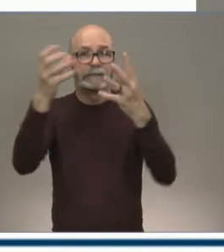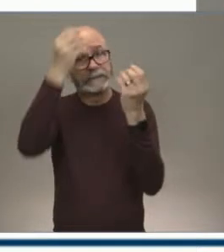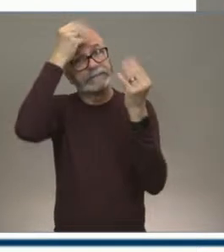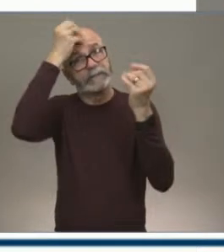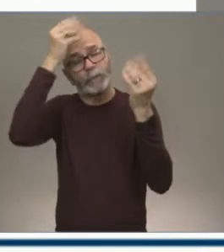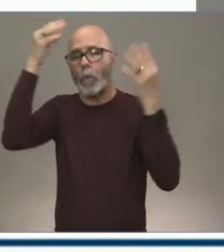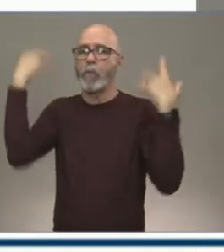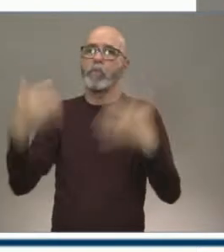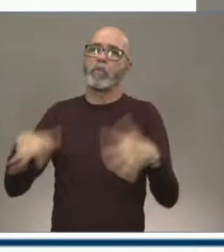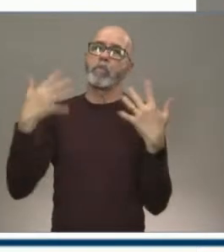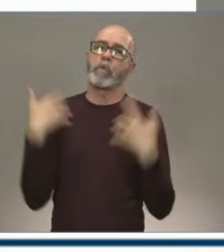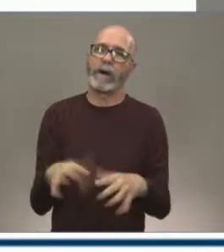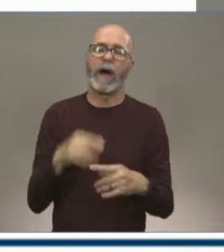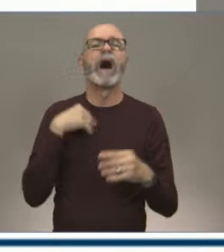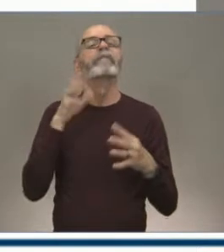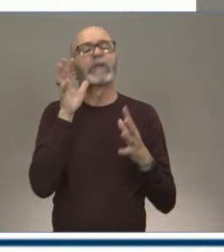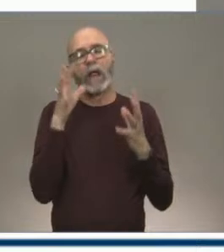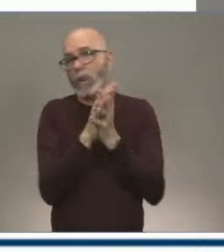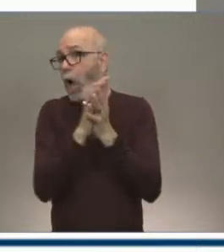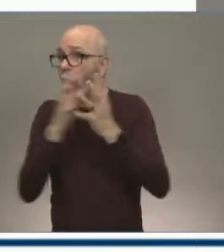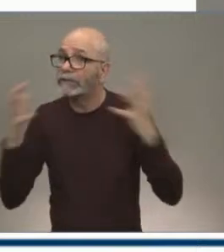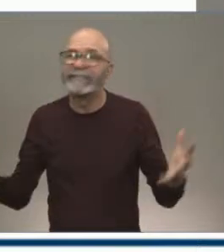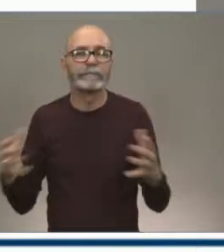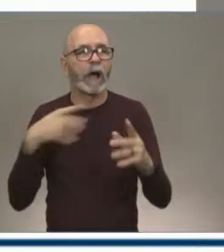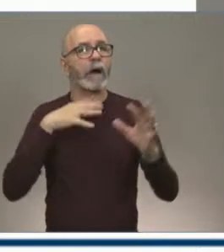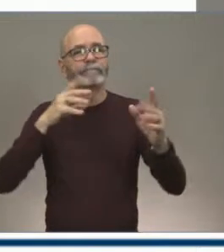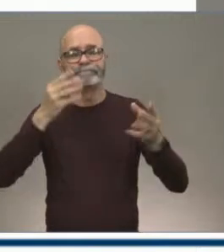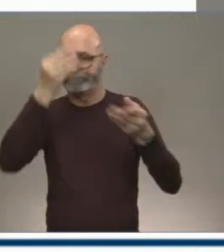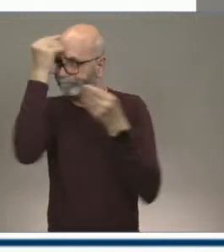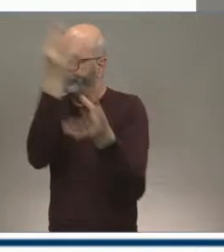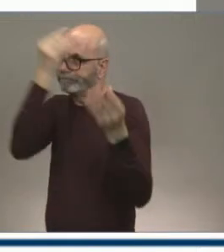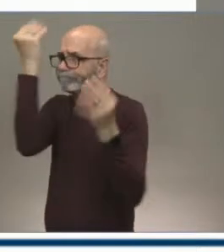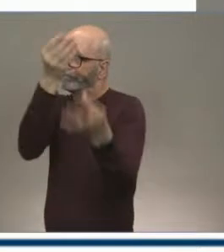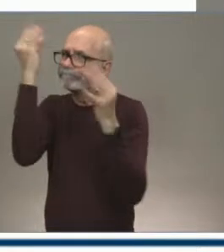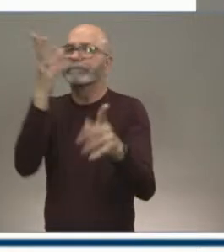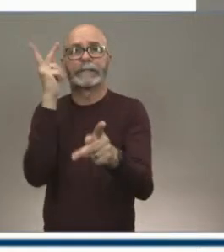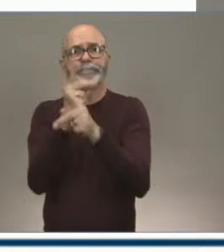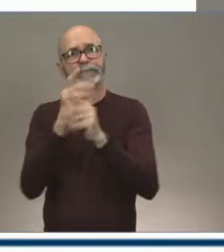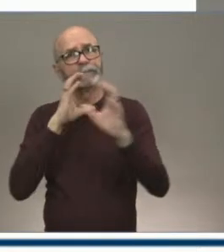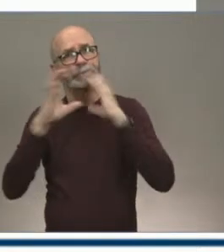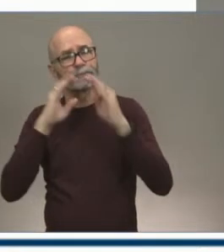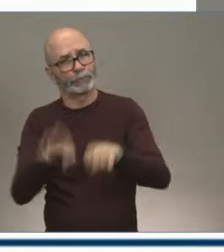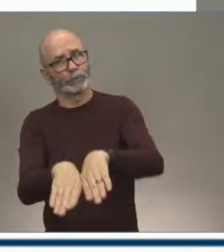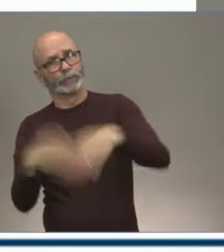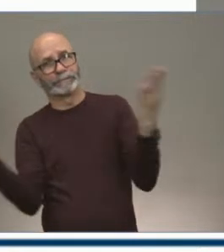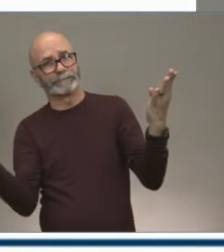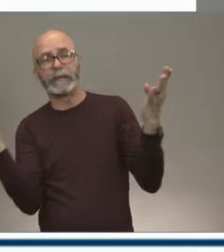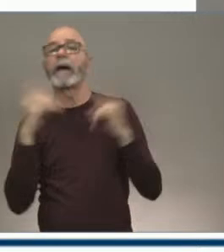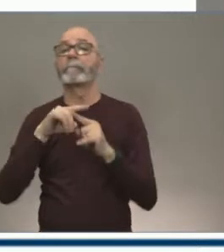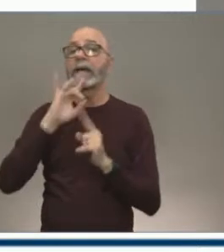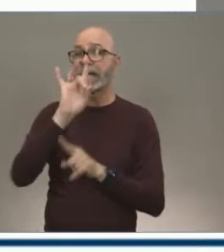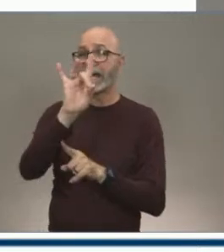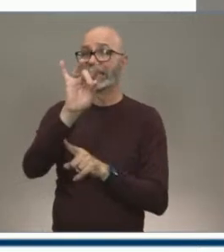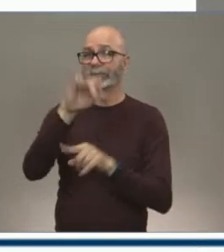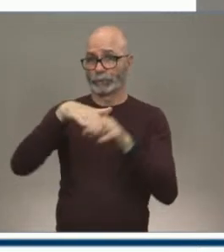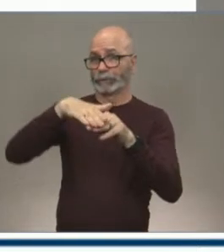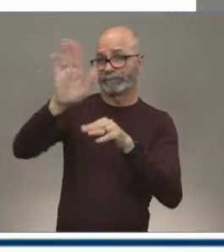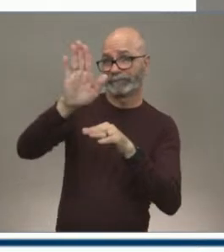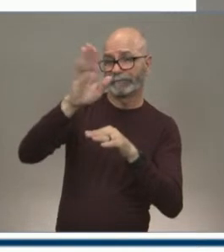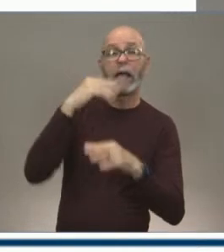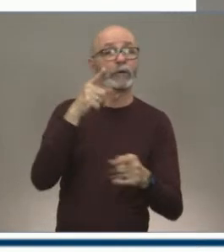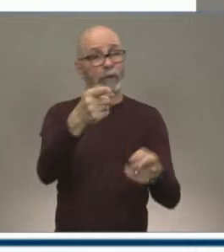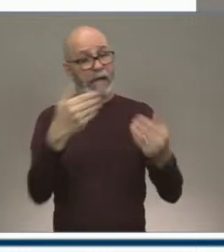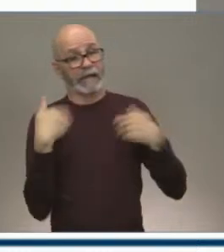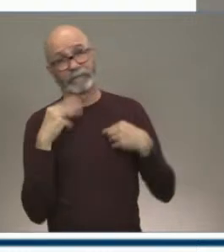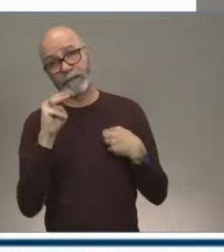be a lot more communication on this. And anybody who's 80 and above, if you have an MSI card, please know that you